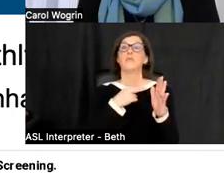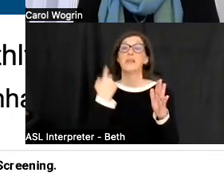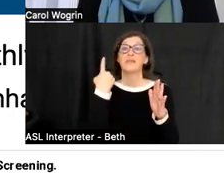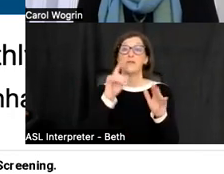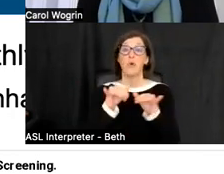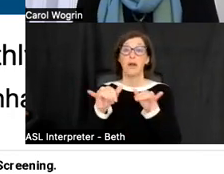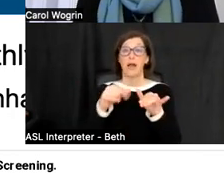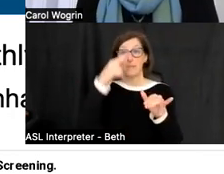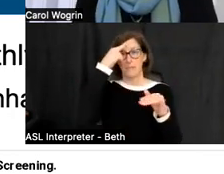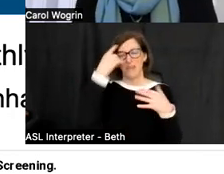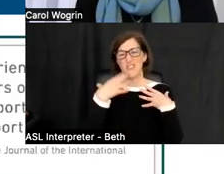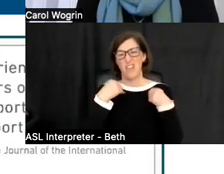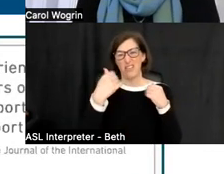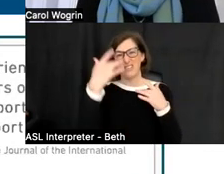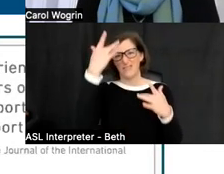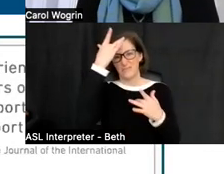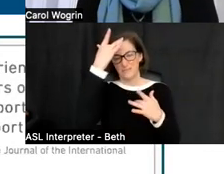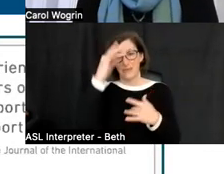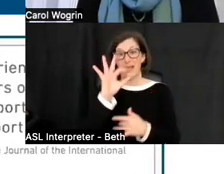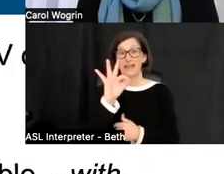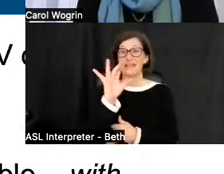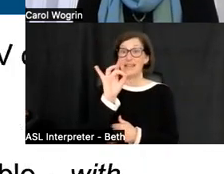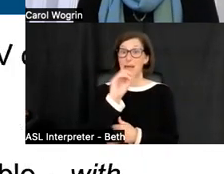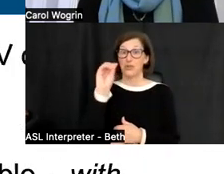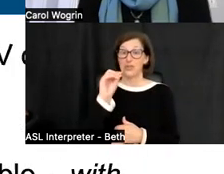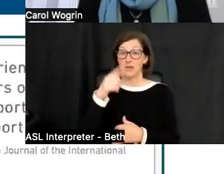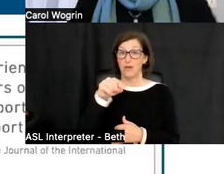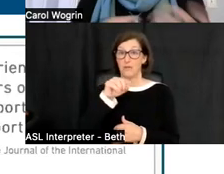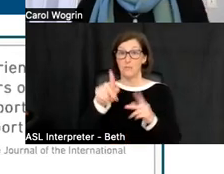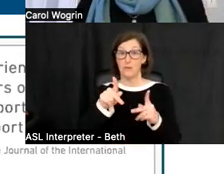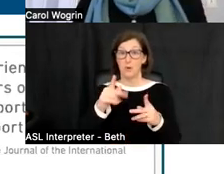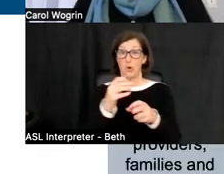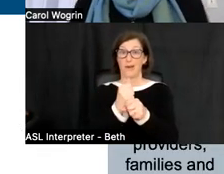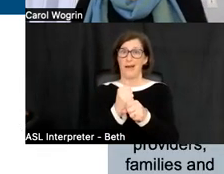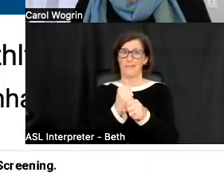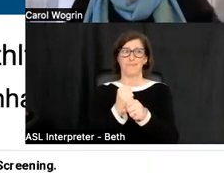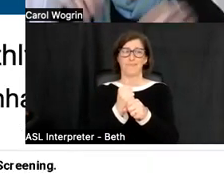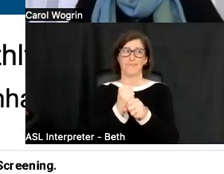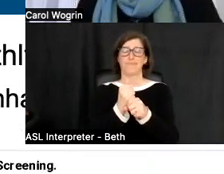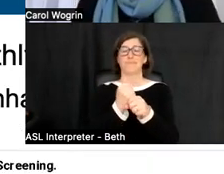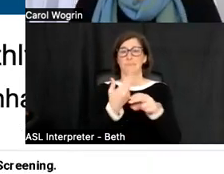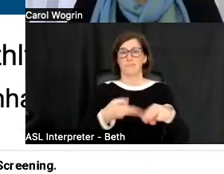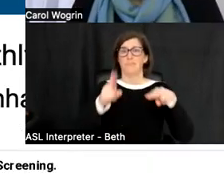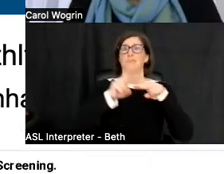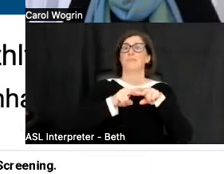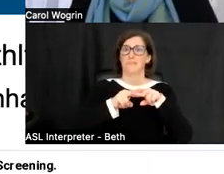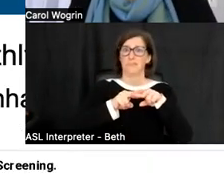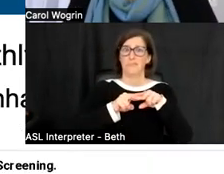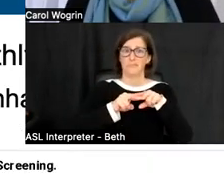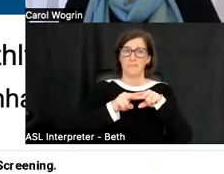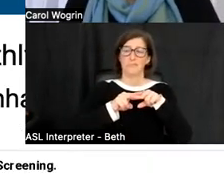mental conditions. 98% of those received increased